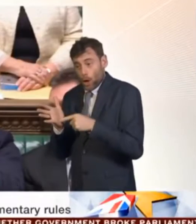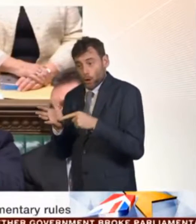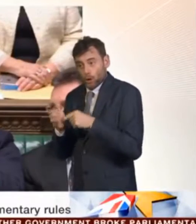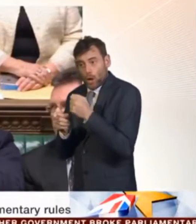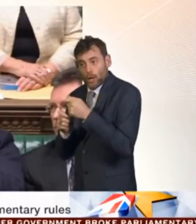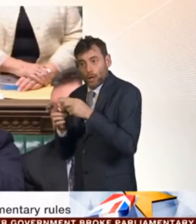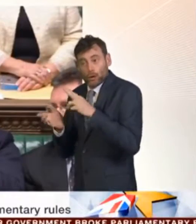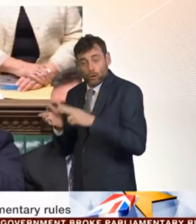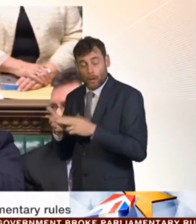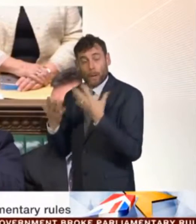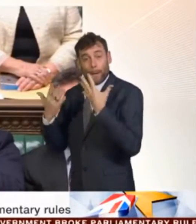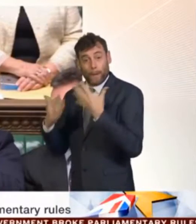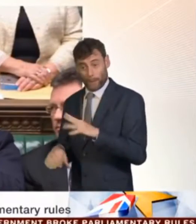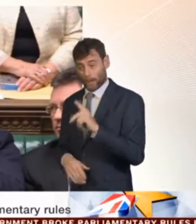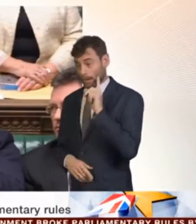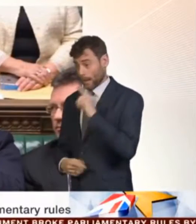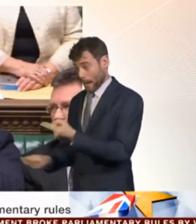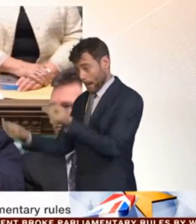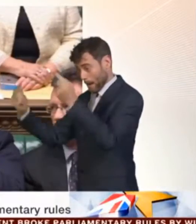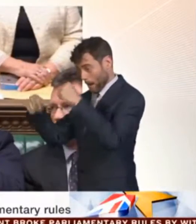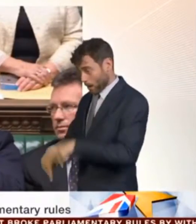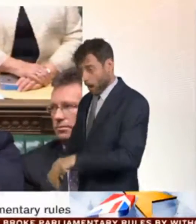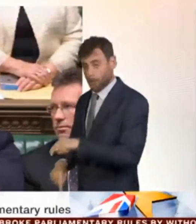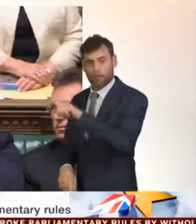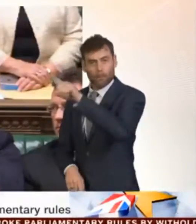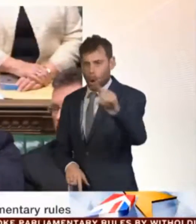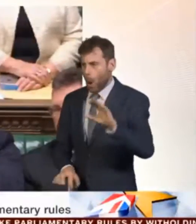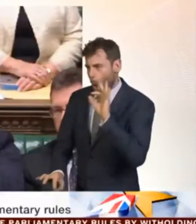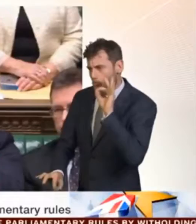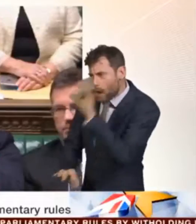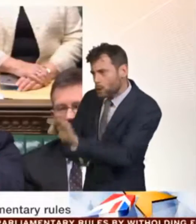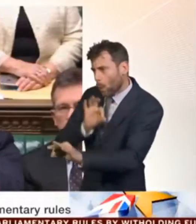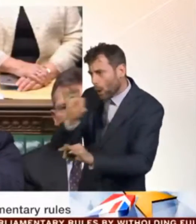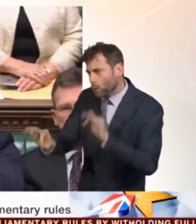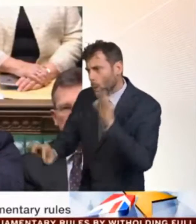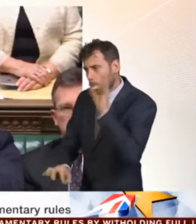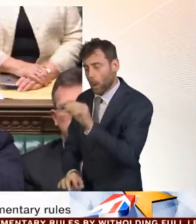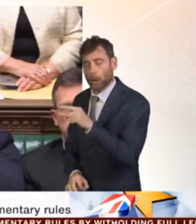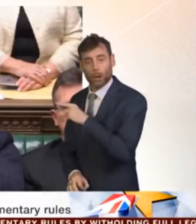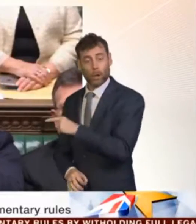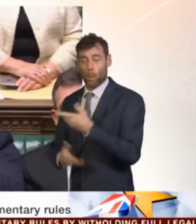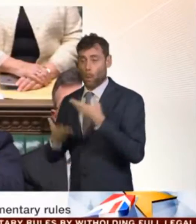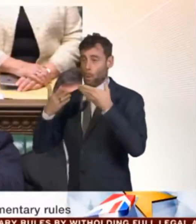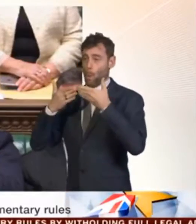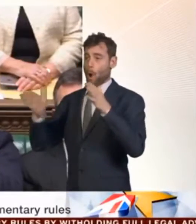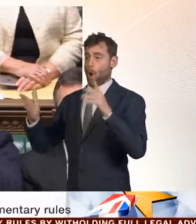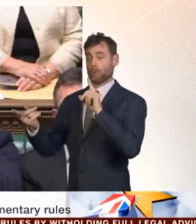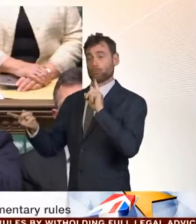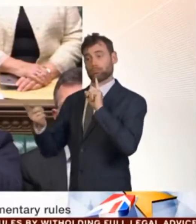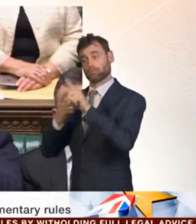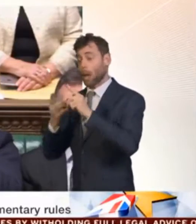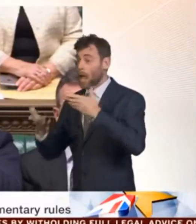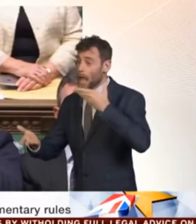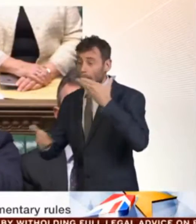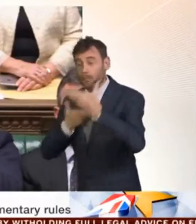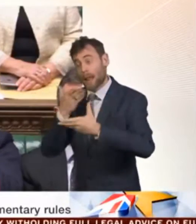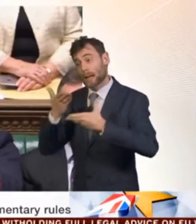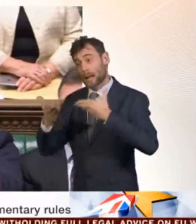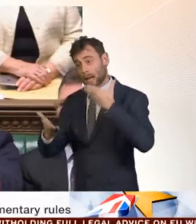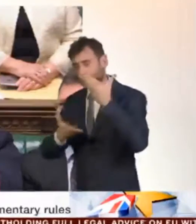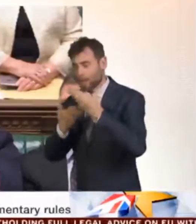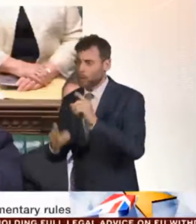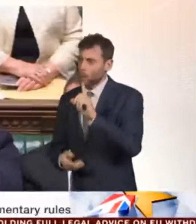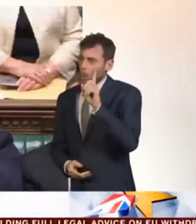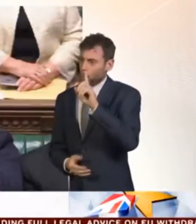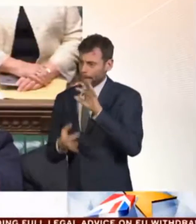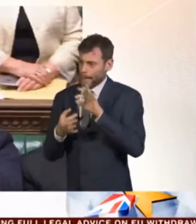answered questions from all members with the most frank and clear possible legal position. So the